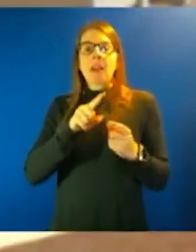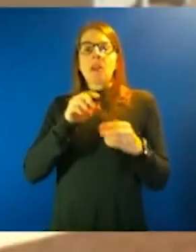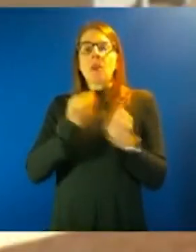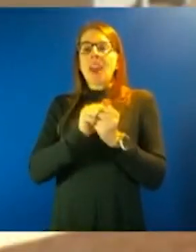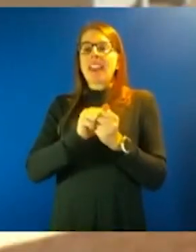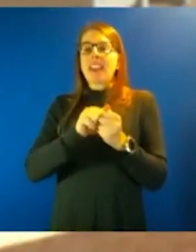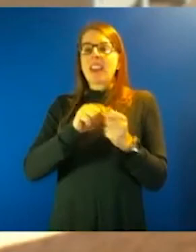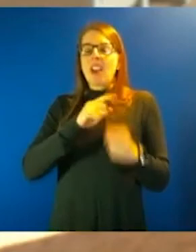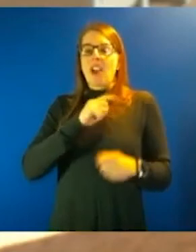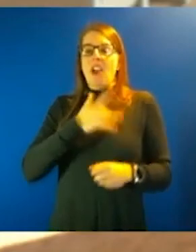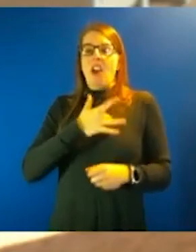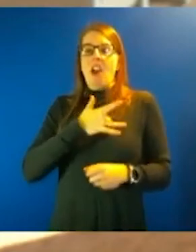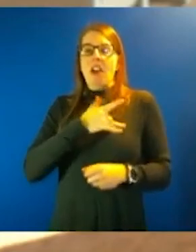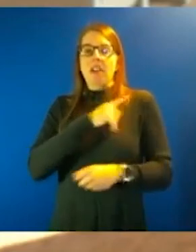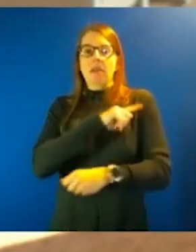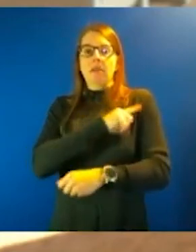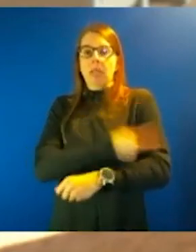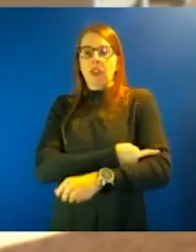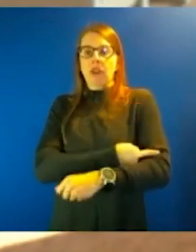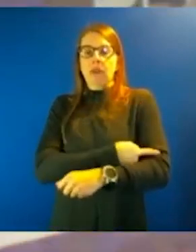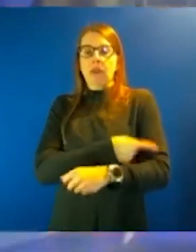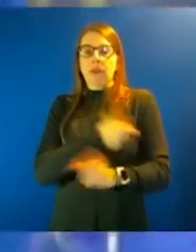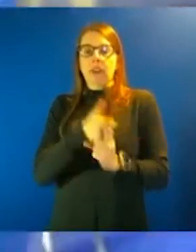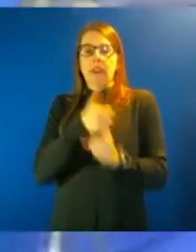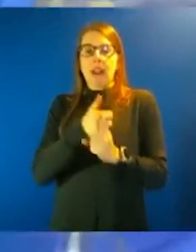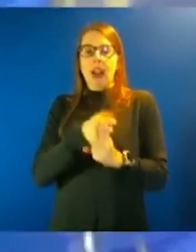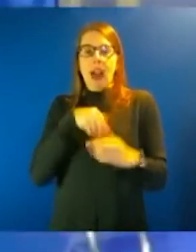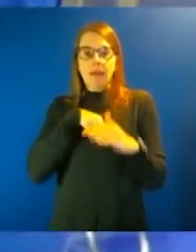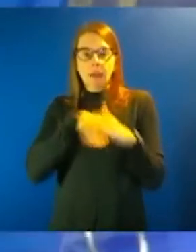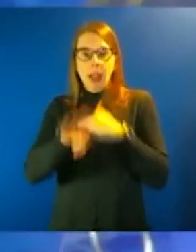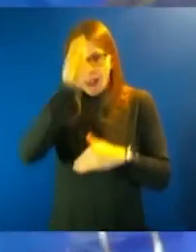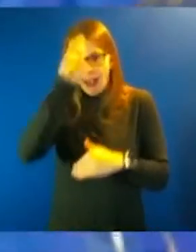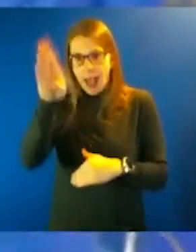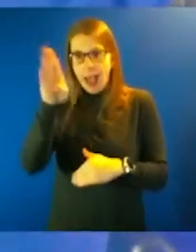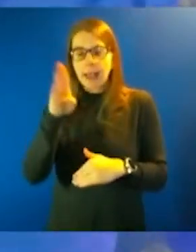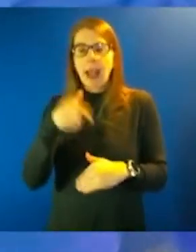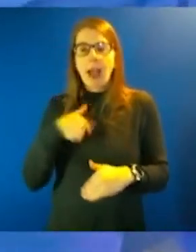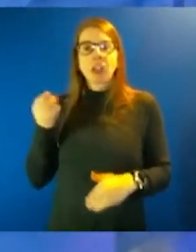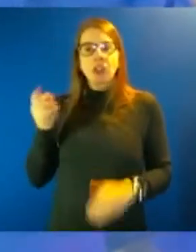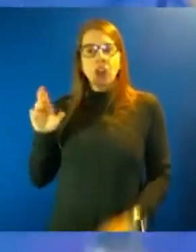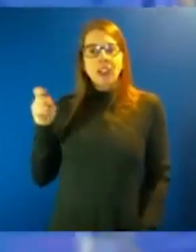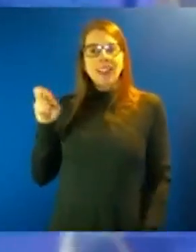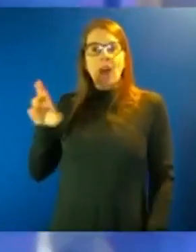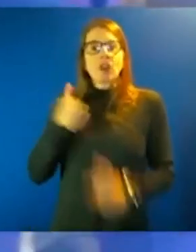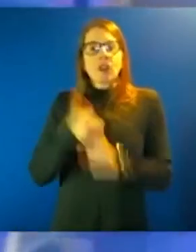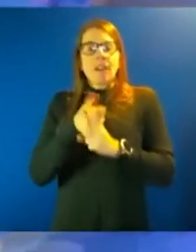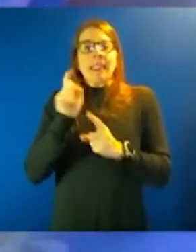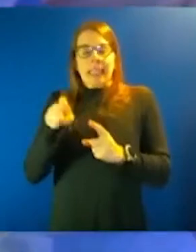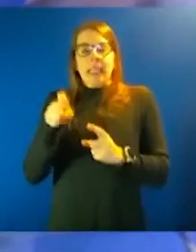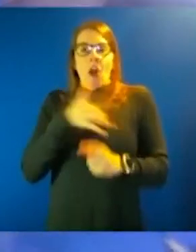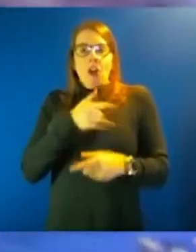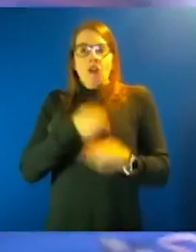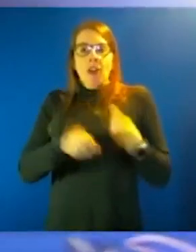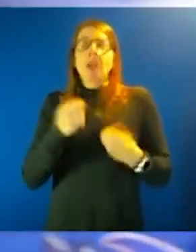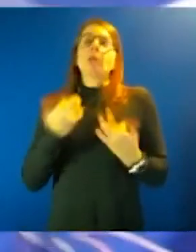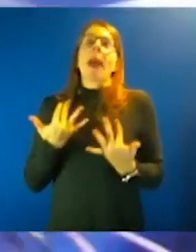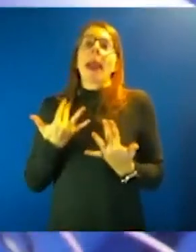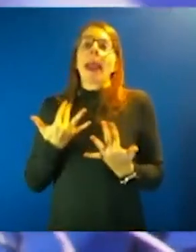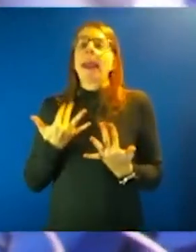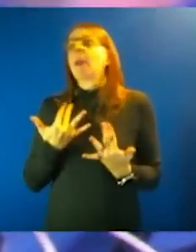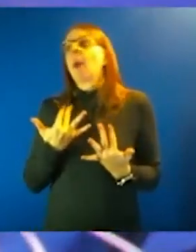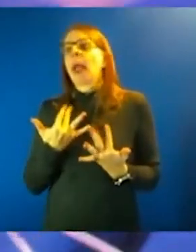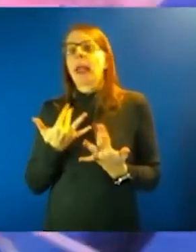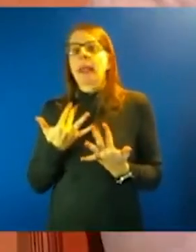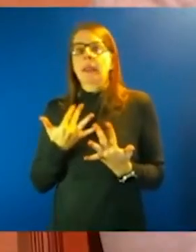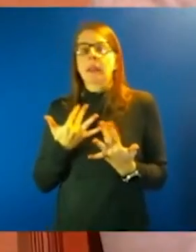met Spider, I'm walking into his room saying, "Hi, I'm Dr. Sauer, you need a heart transplant." You're waiting and you think, is this going to be reality? And